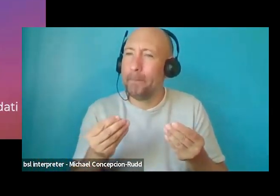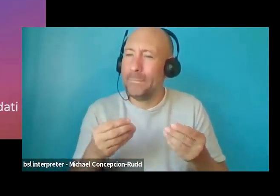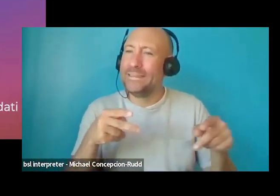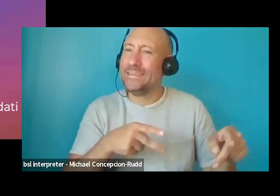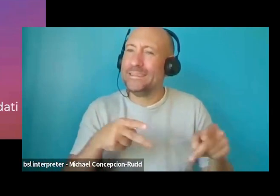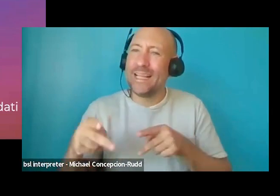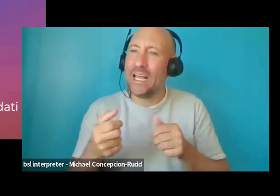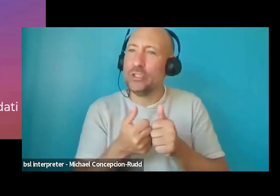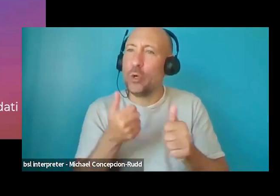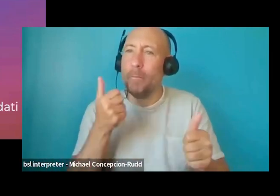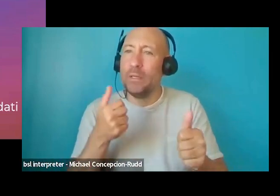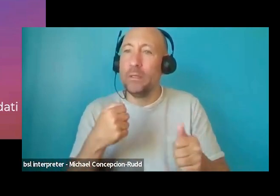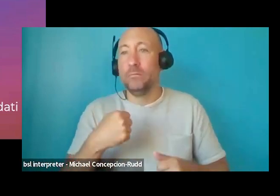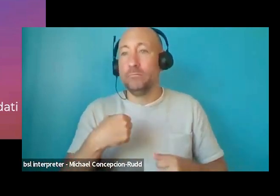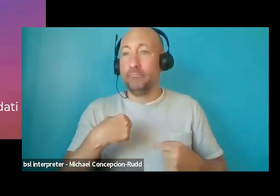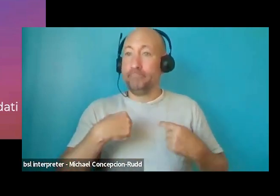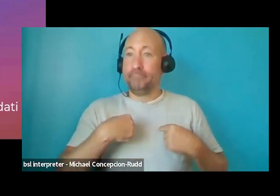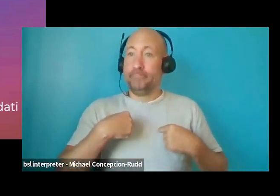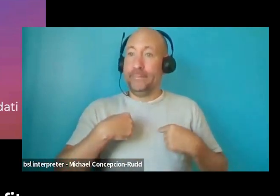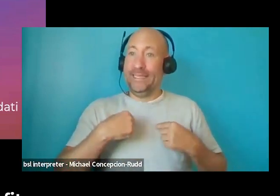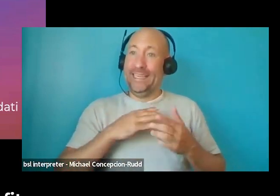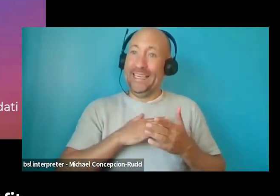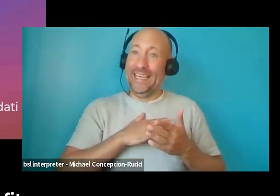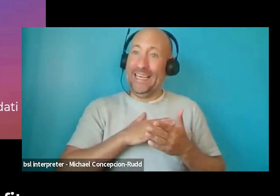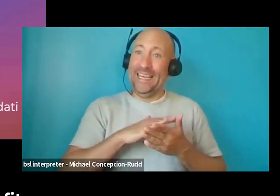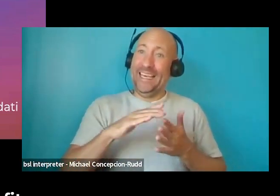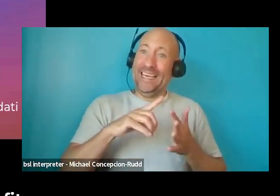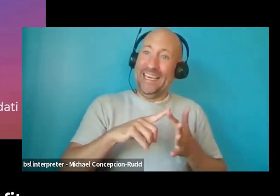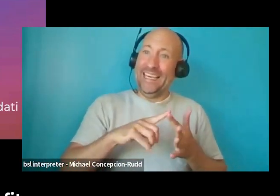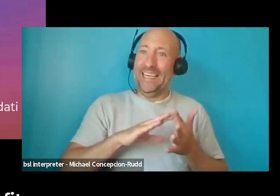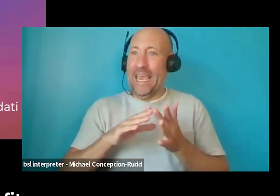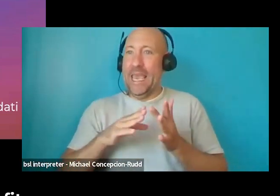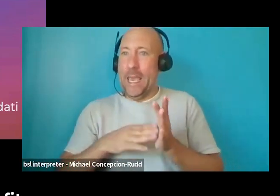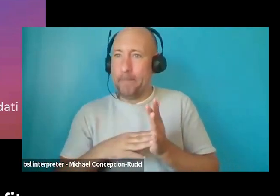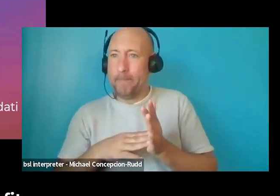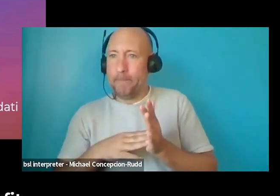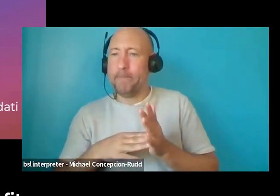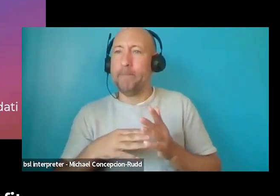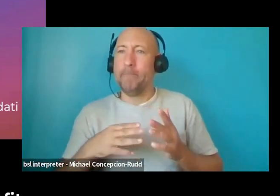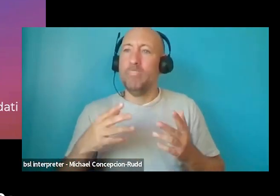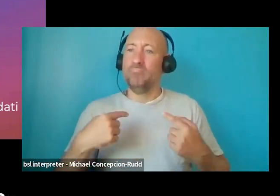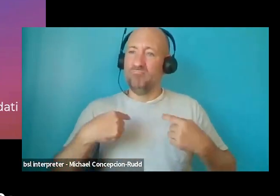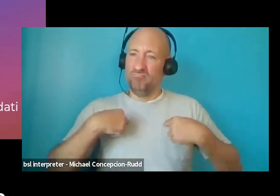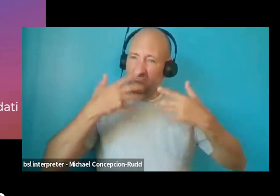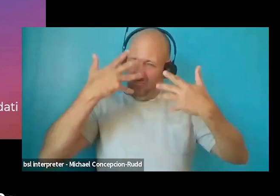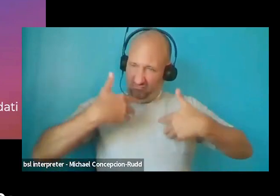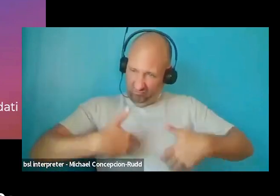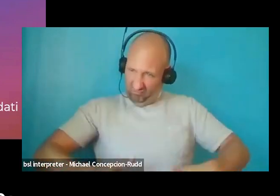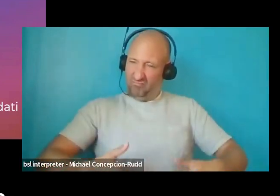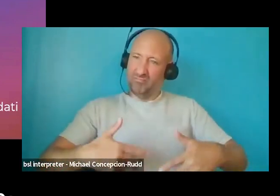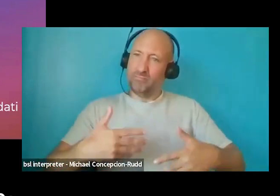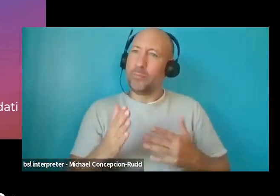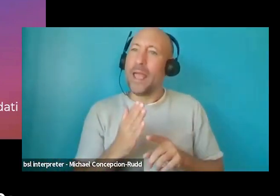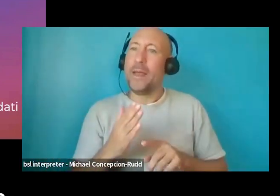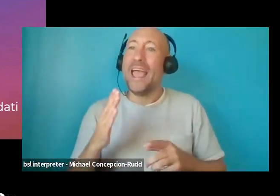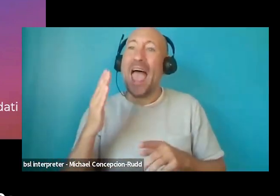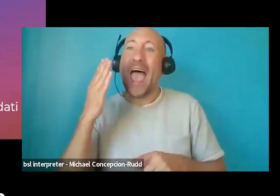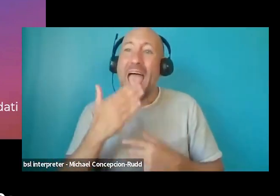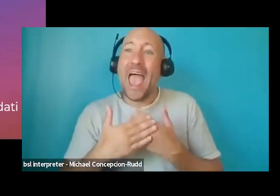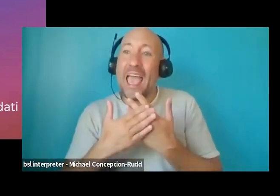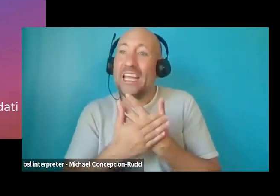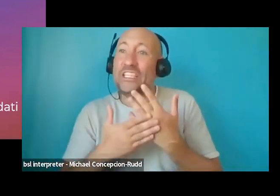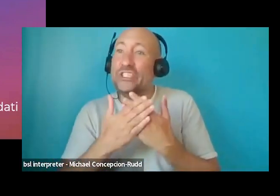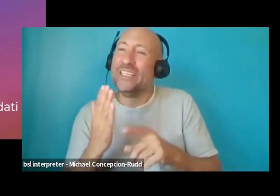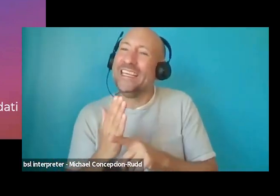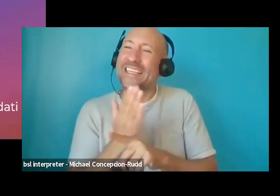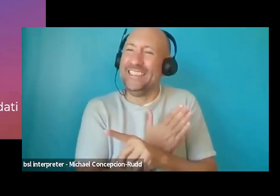my pronouns are he, him. And for those of you who would benefit from a visual description, I am an East Asian man in my 40s